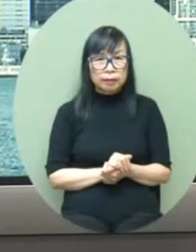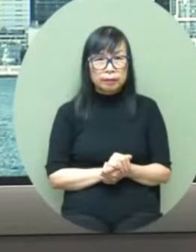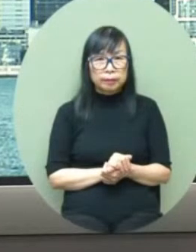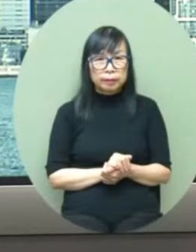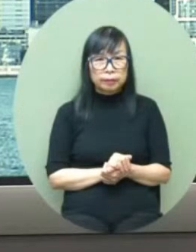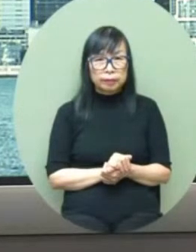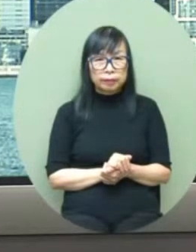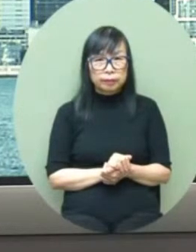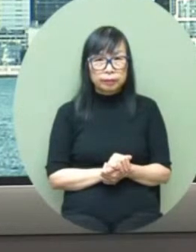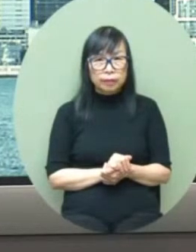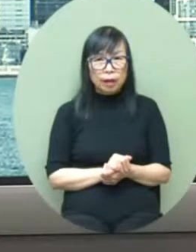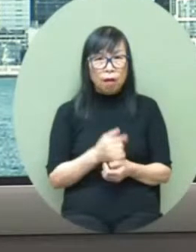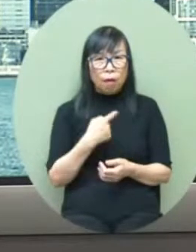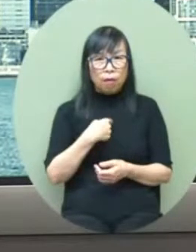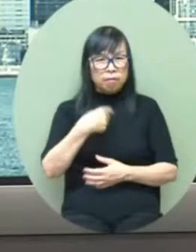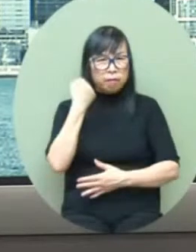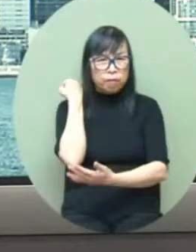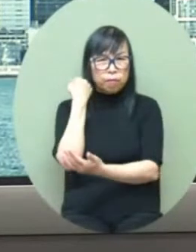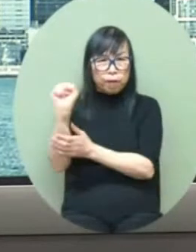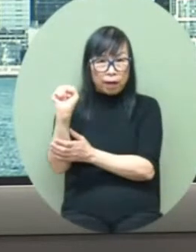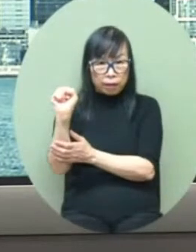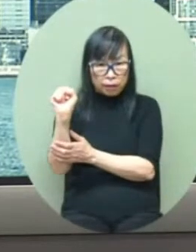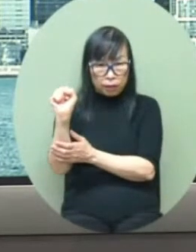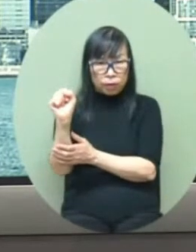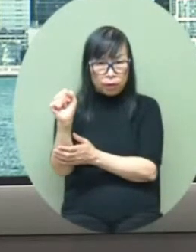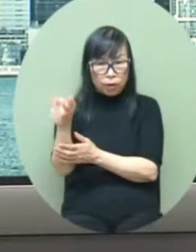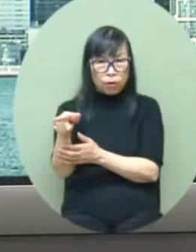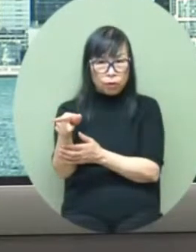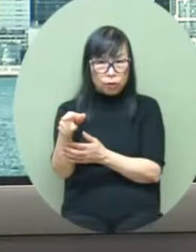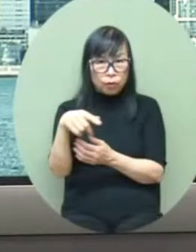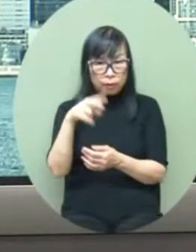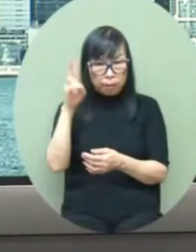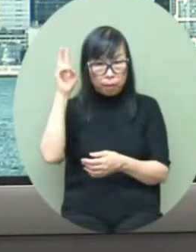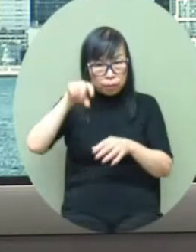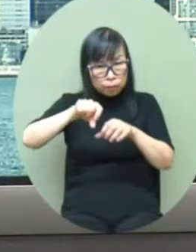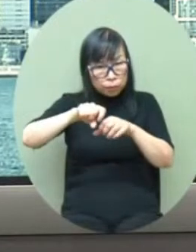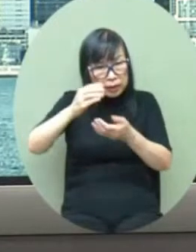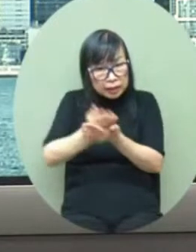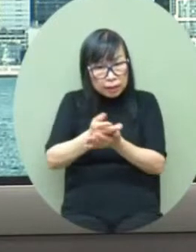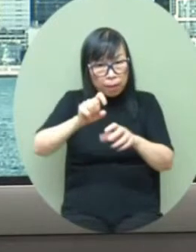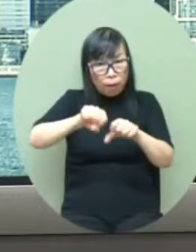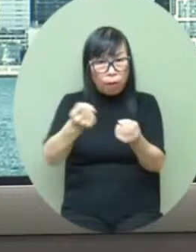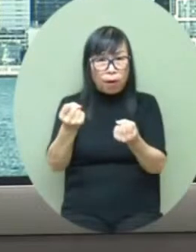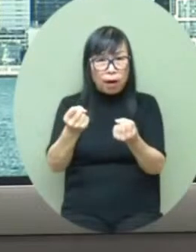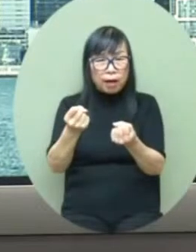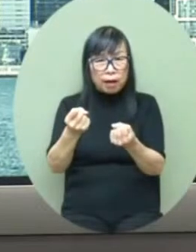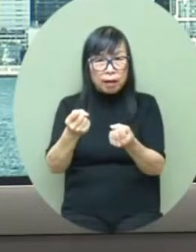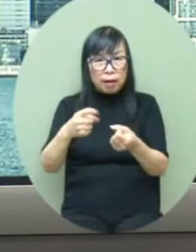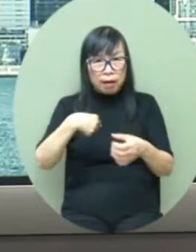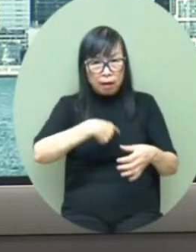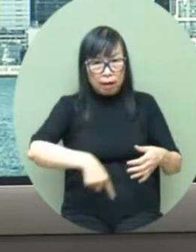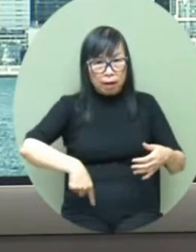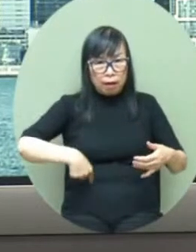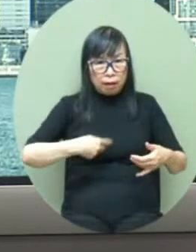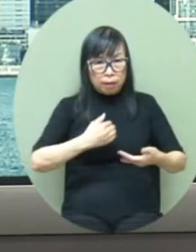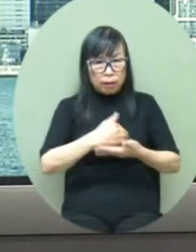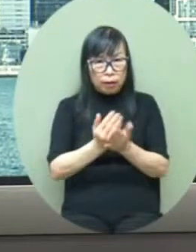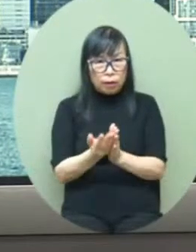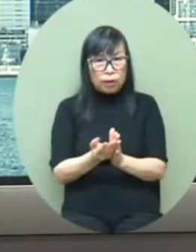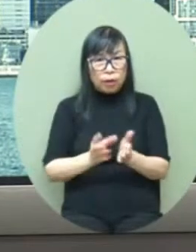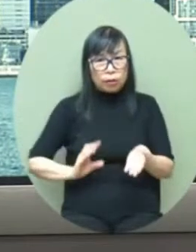We're talking about Hong Kong patients having been saved. I strongly oppose to any attempt to